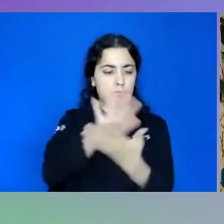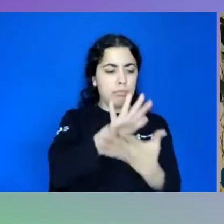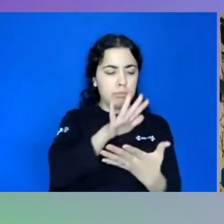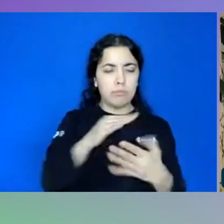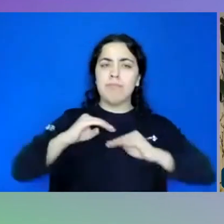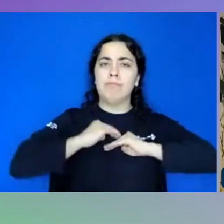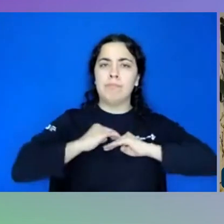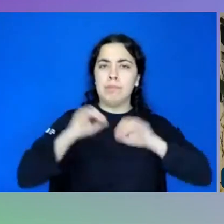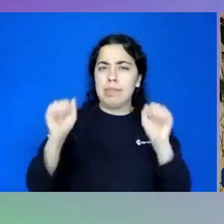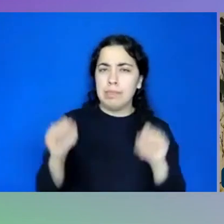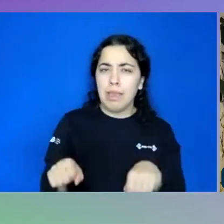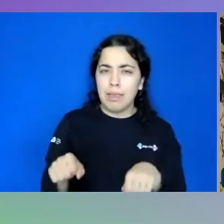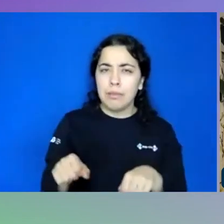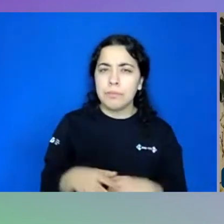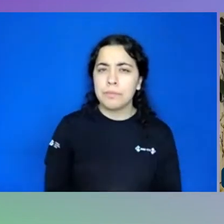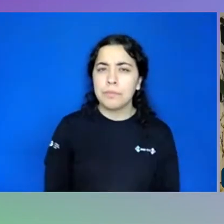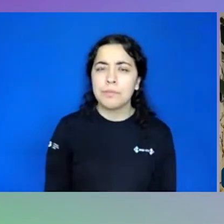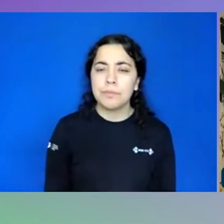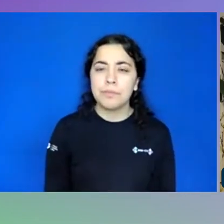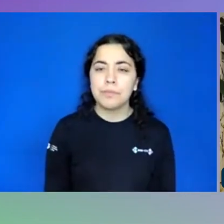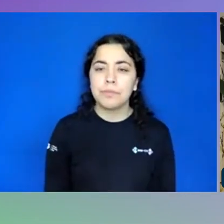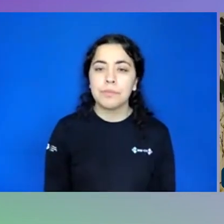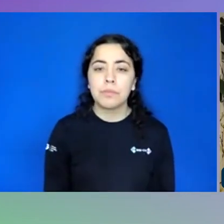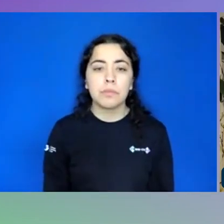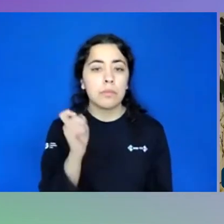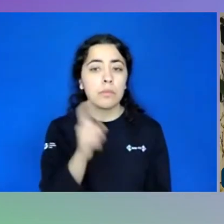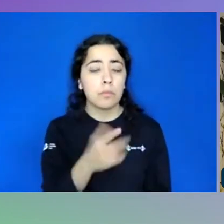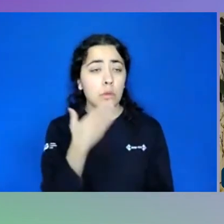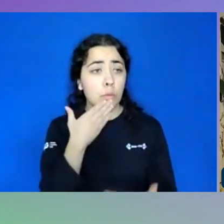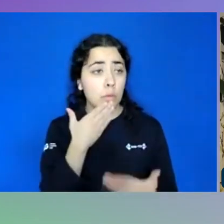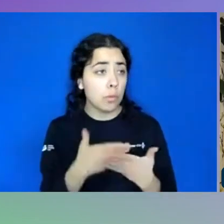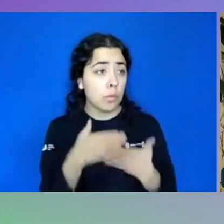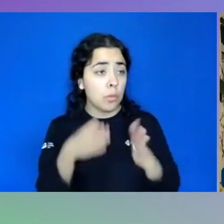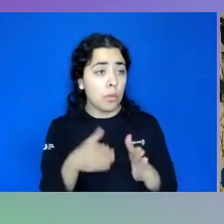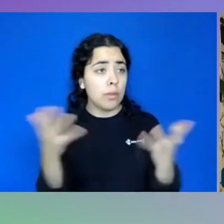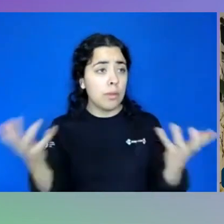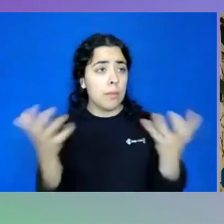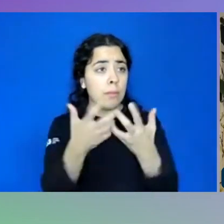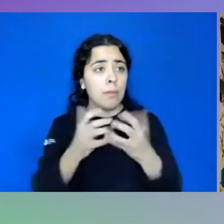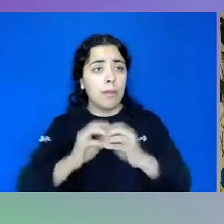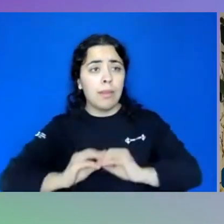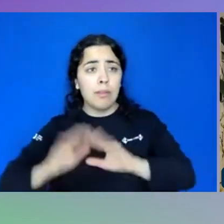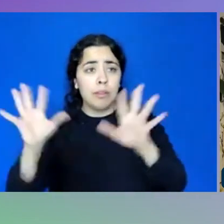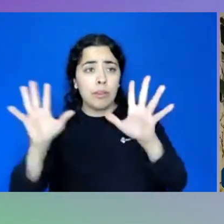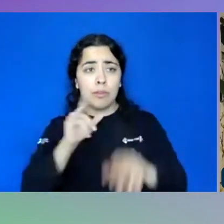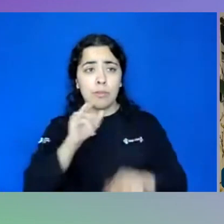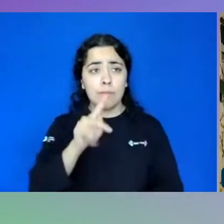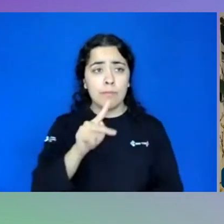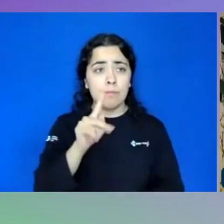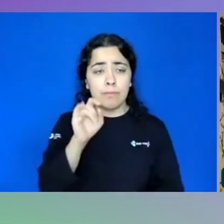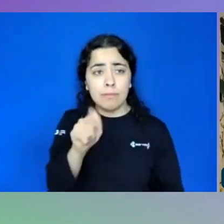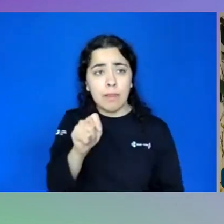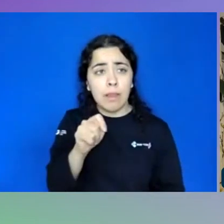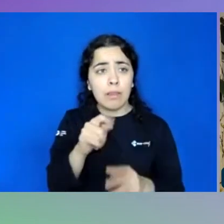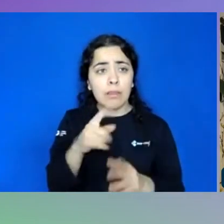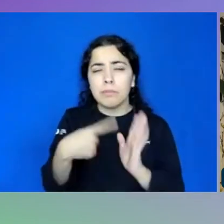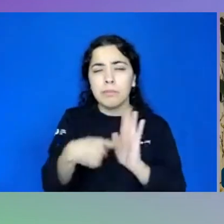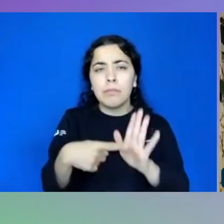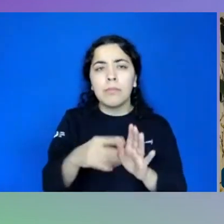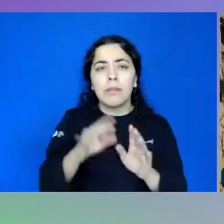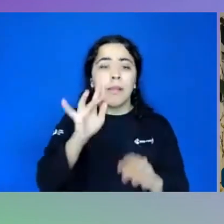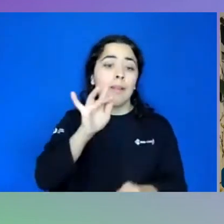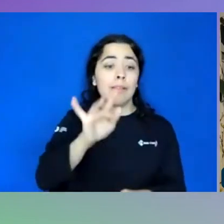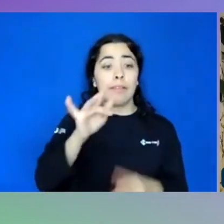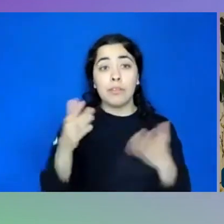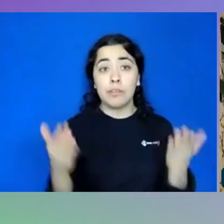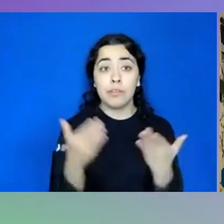Okay. Is there a good way to combine clear link text with something like click here that